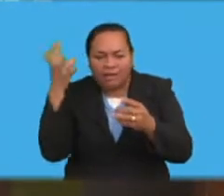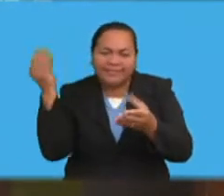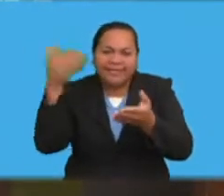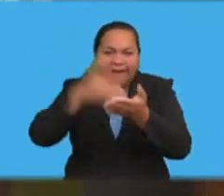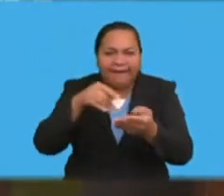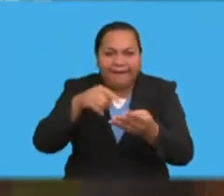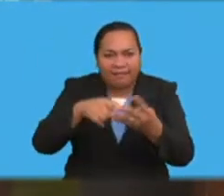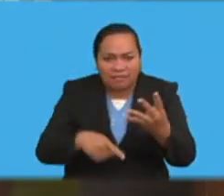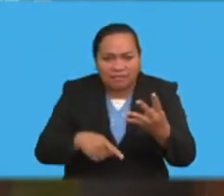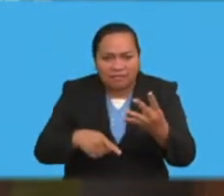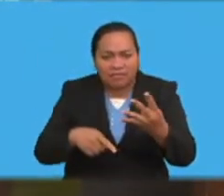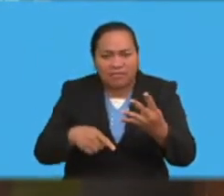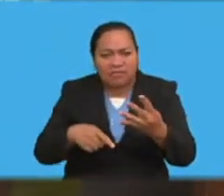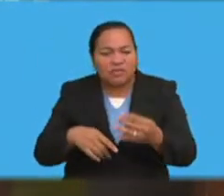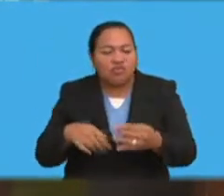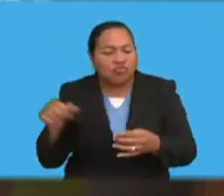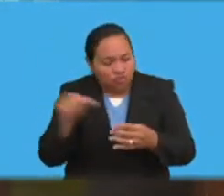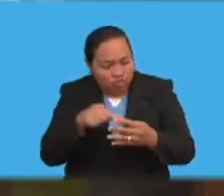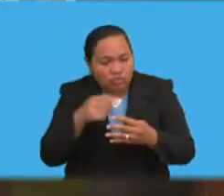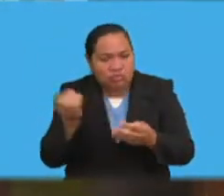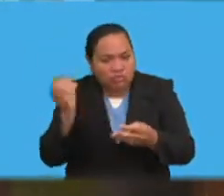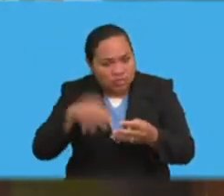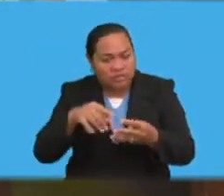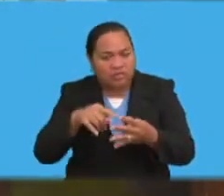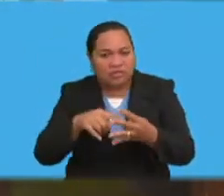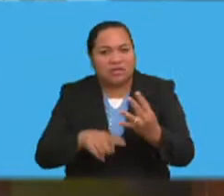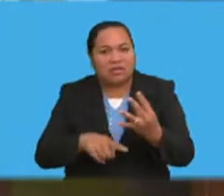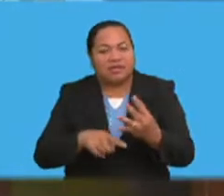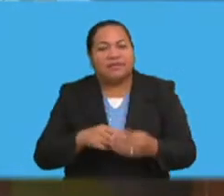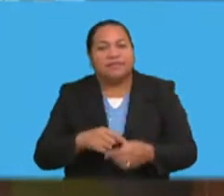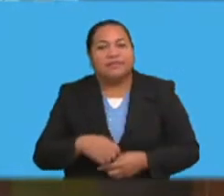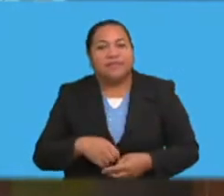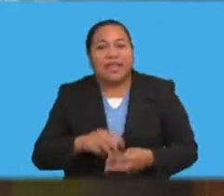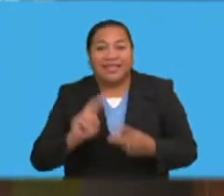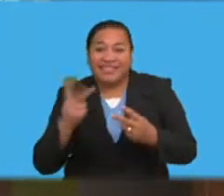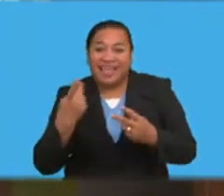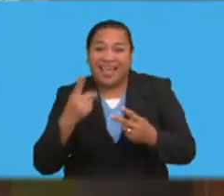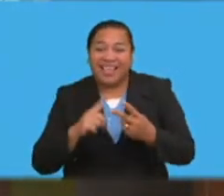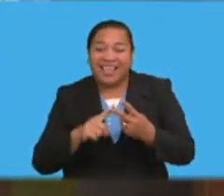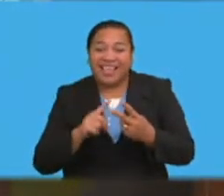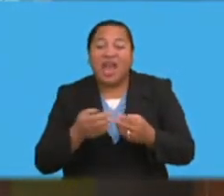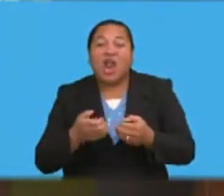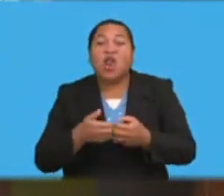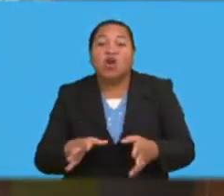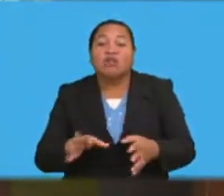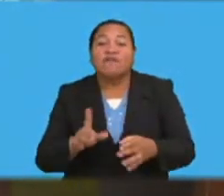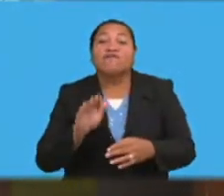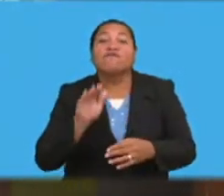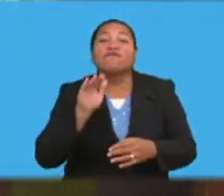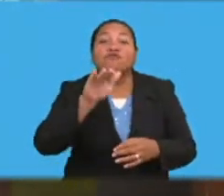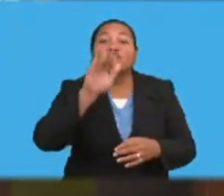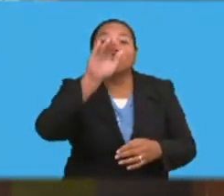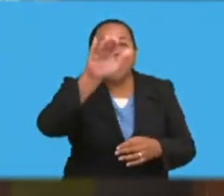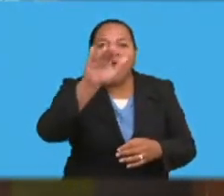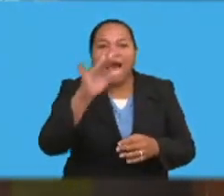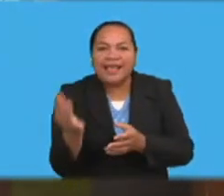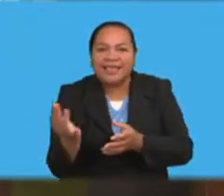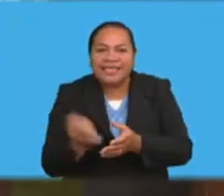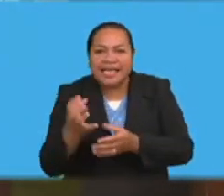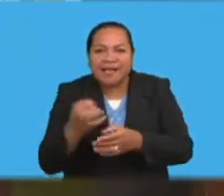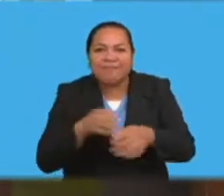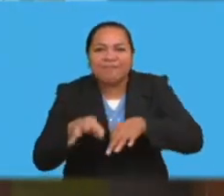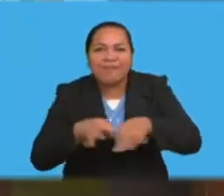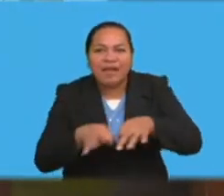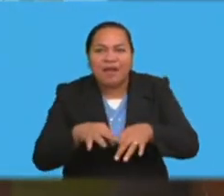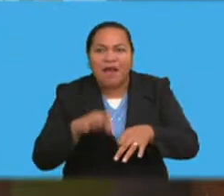losses are not captured, Madam Speaker. The second one is a loss of future stream of income from the surpluses